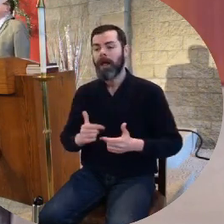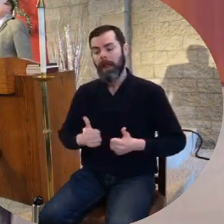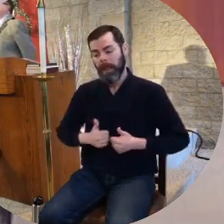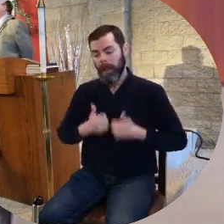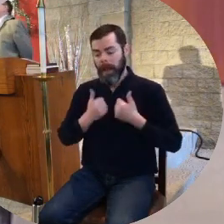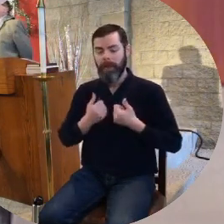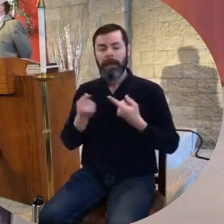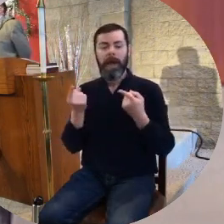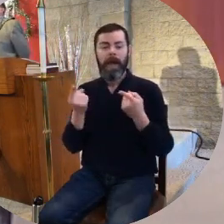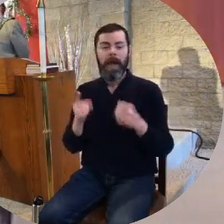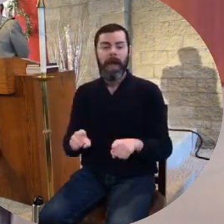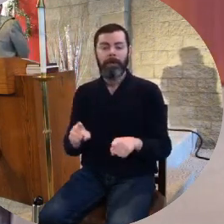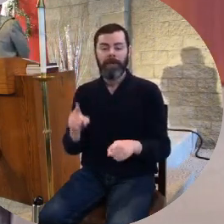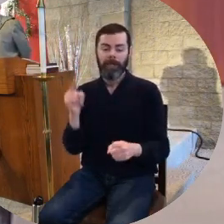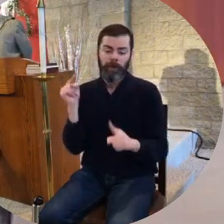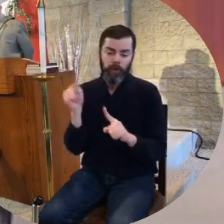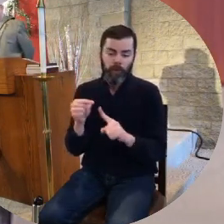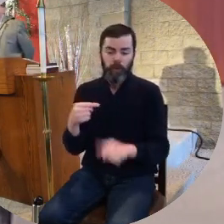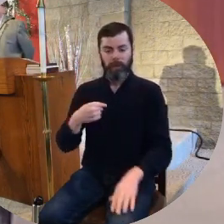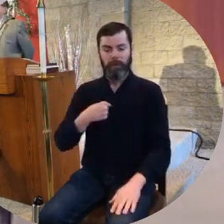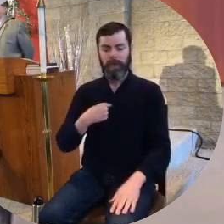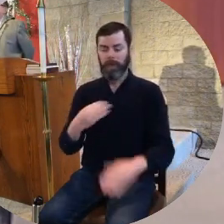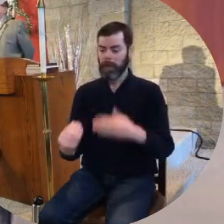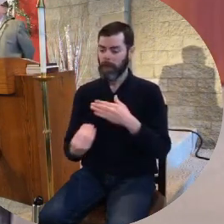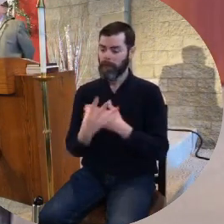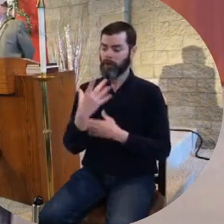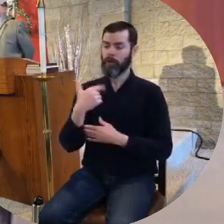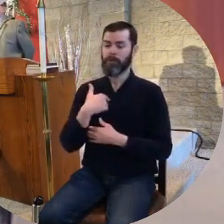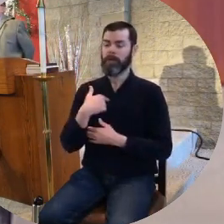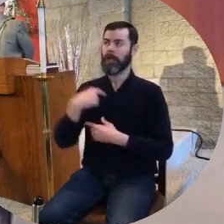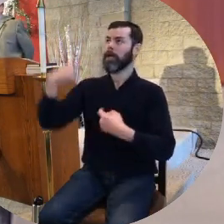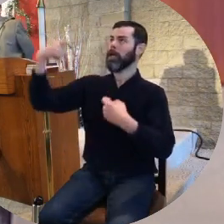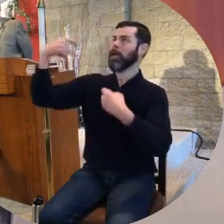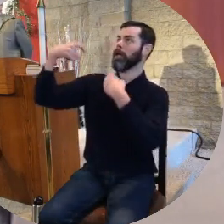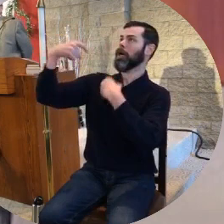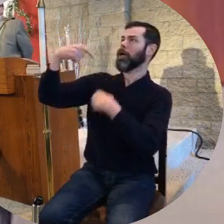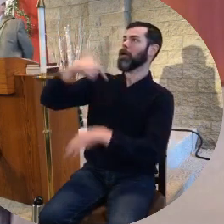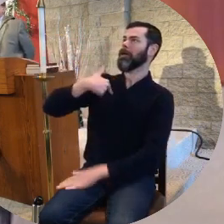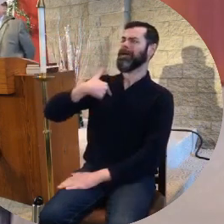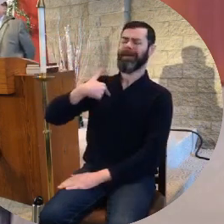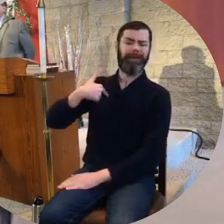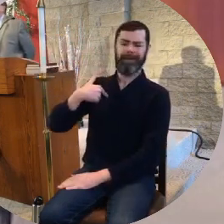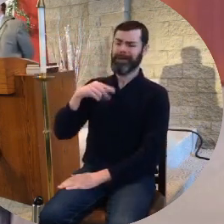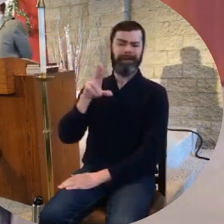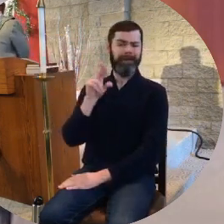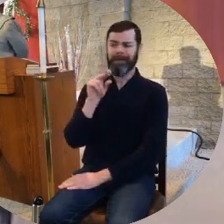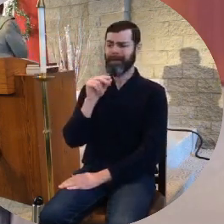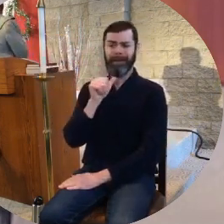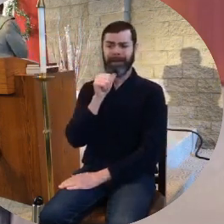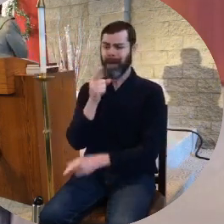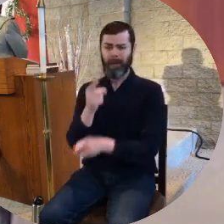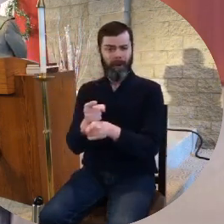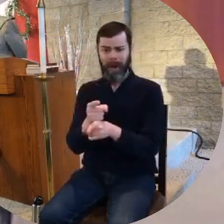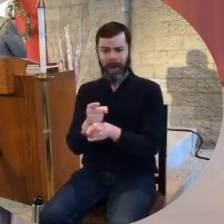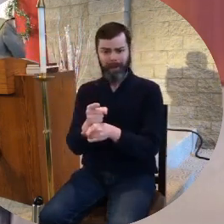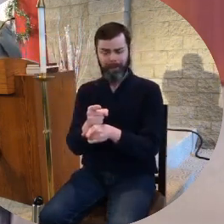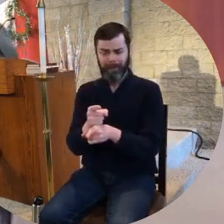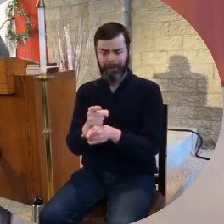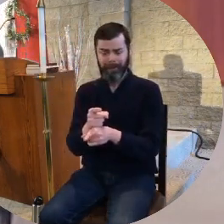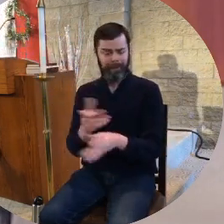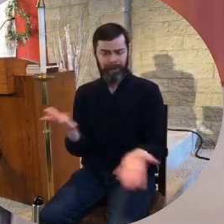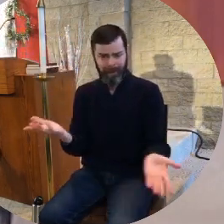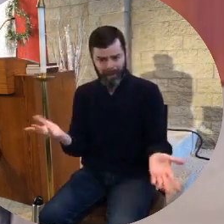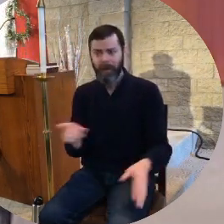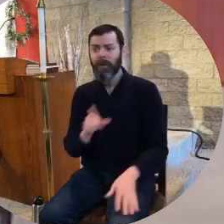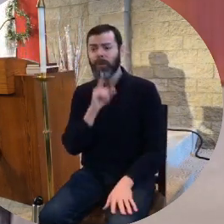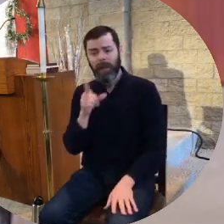Just life is doing it to me. And guess what? Life doesn't do it to you. Life doesn't do it to me. We have the